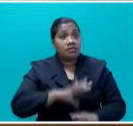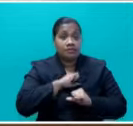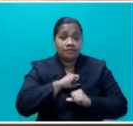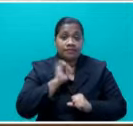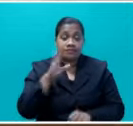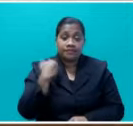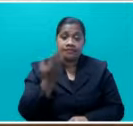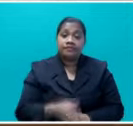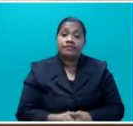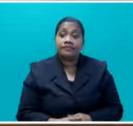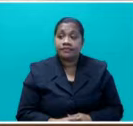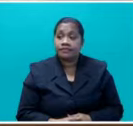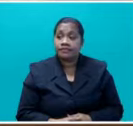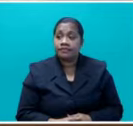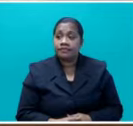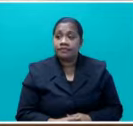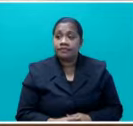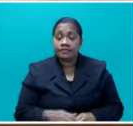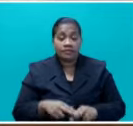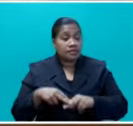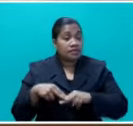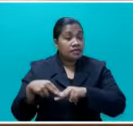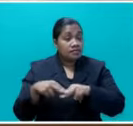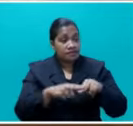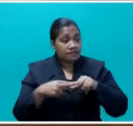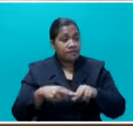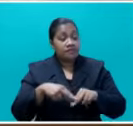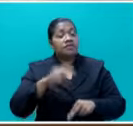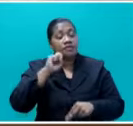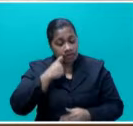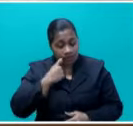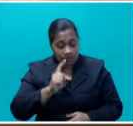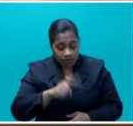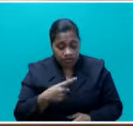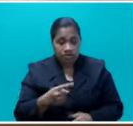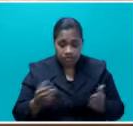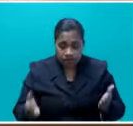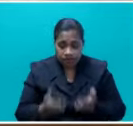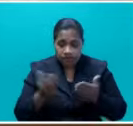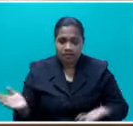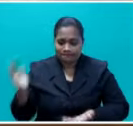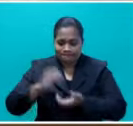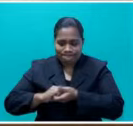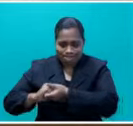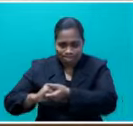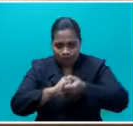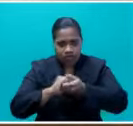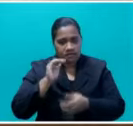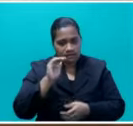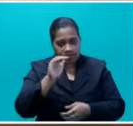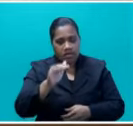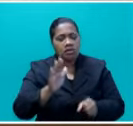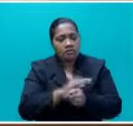Fiji will do its part to emphasize unity and solidarity in the region and to ensure that we remain committed to the goals